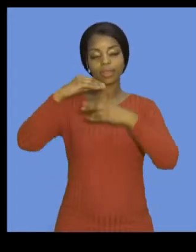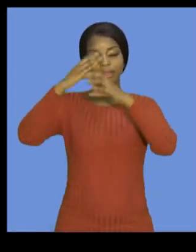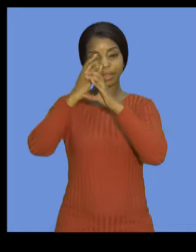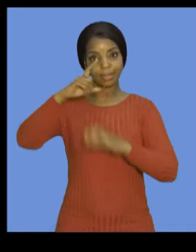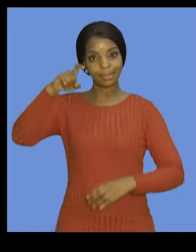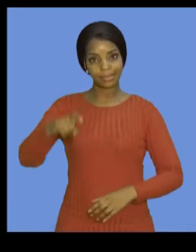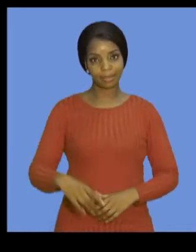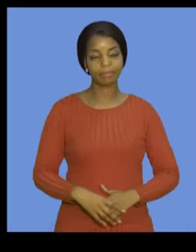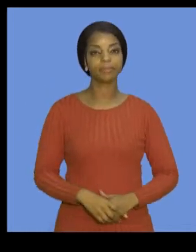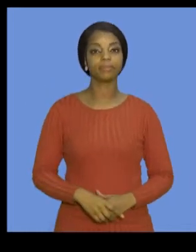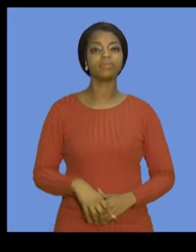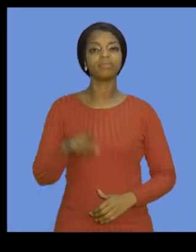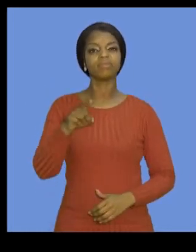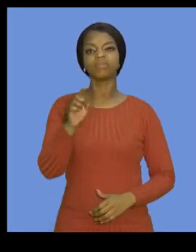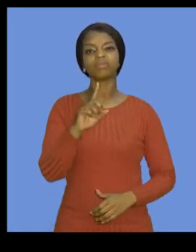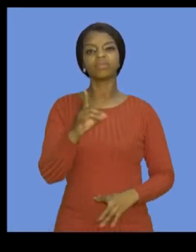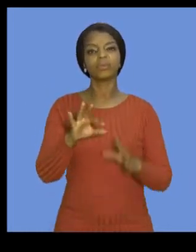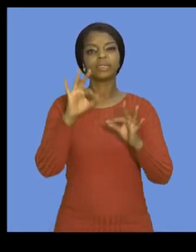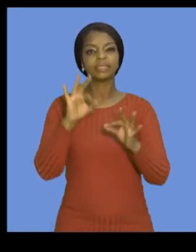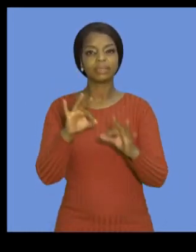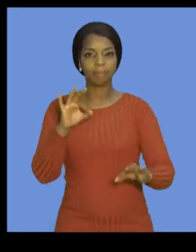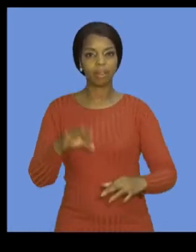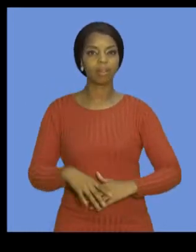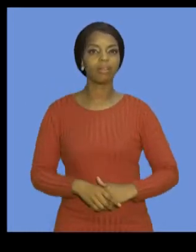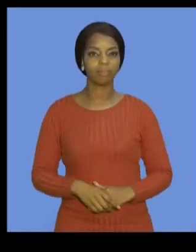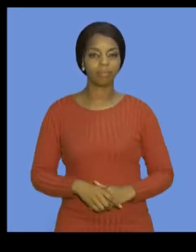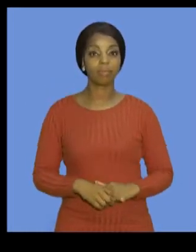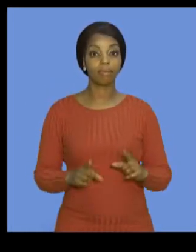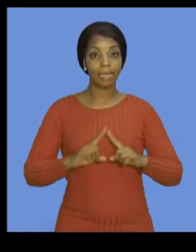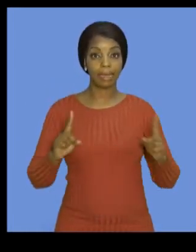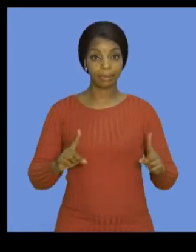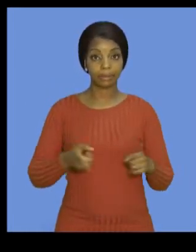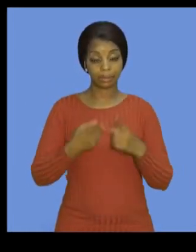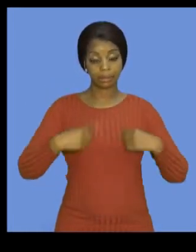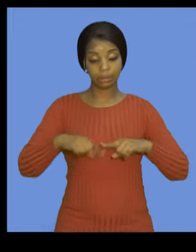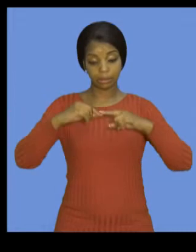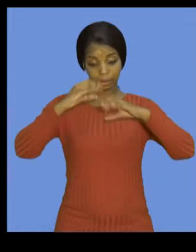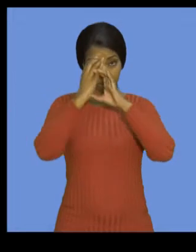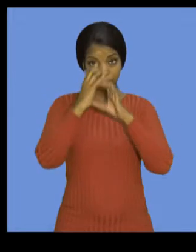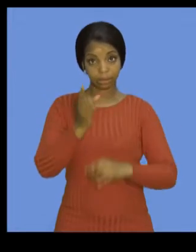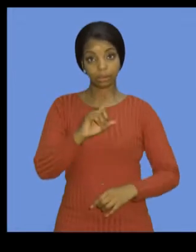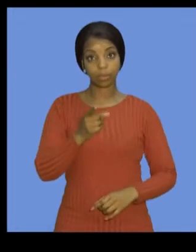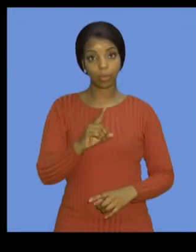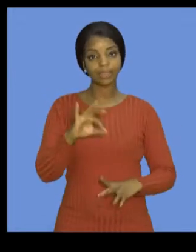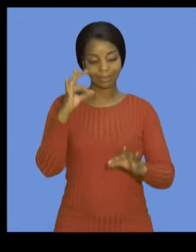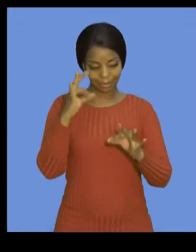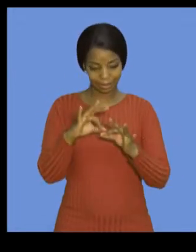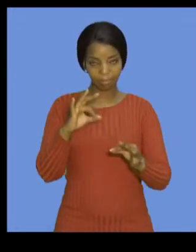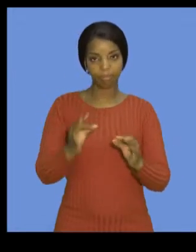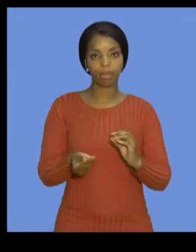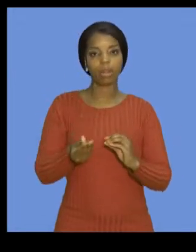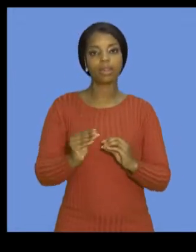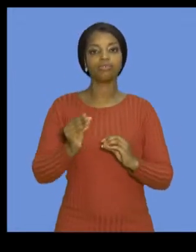actually simple and compound, but our focus is on simple interest. Remember